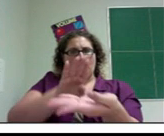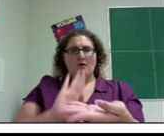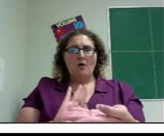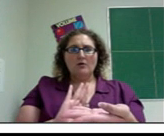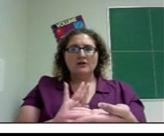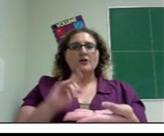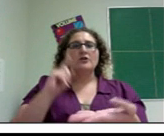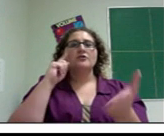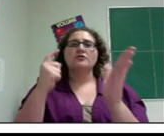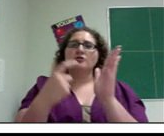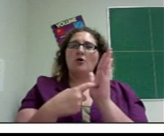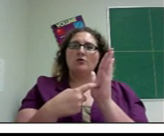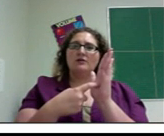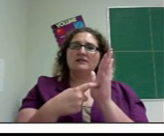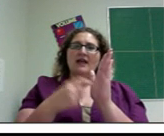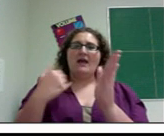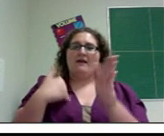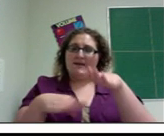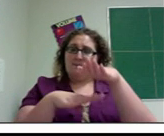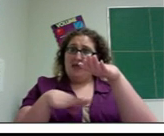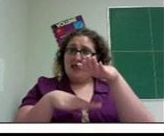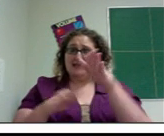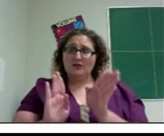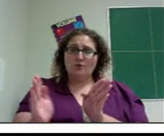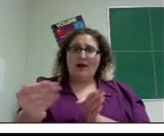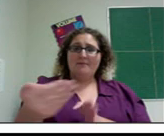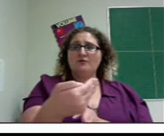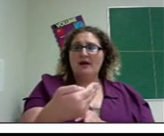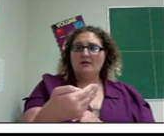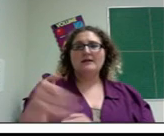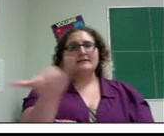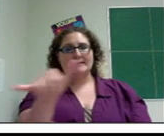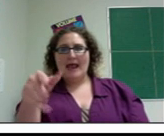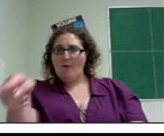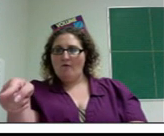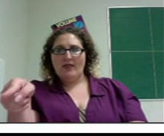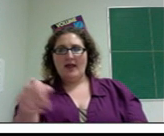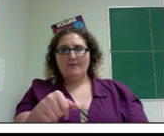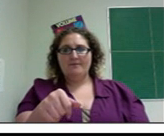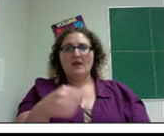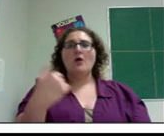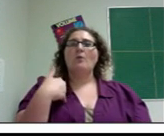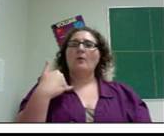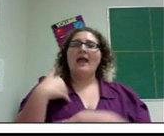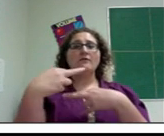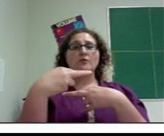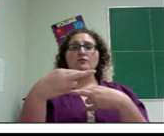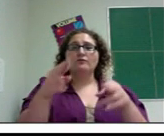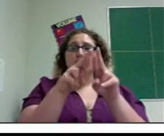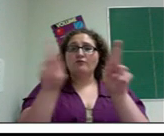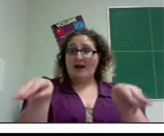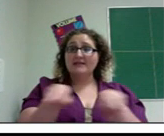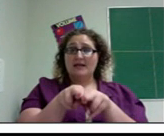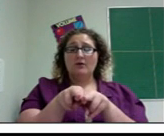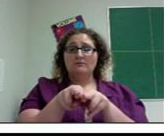wraps around the base right here, and it does the same thing over here. We'd have a rectangle.